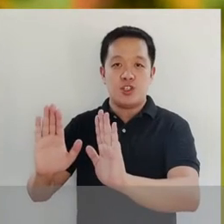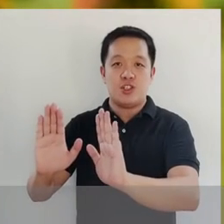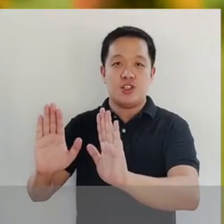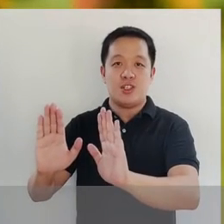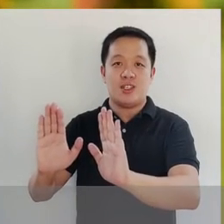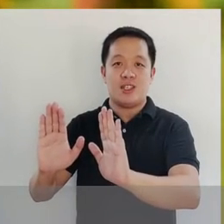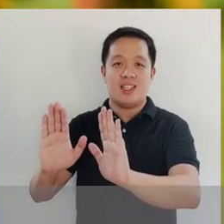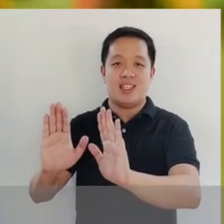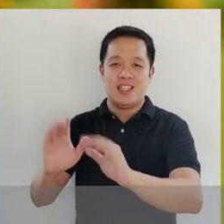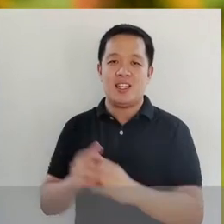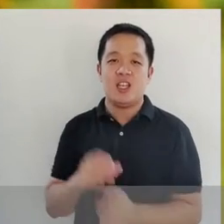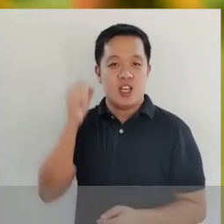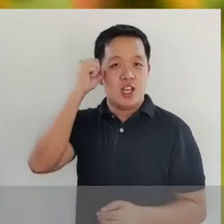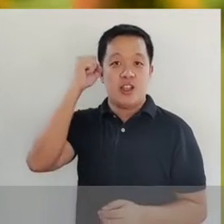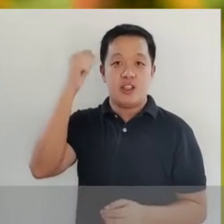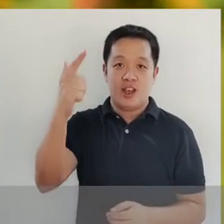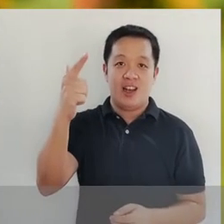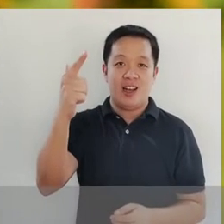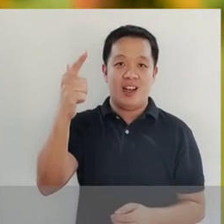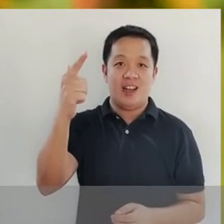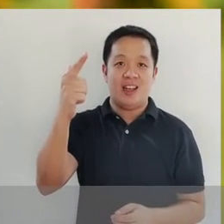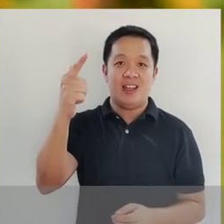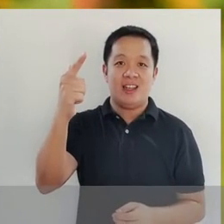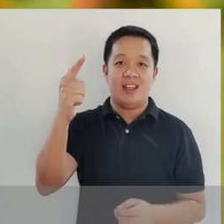Push, shawl,